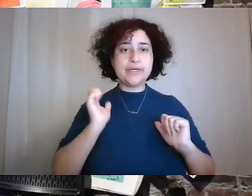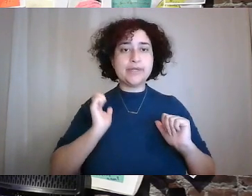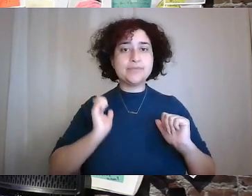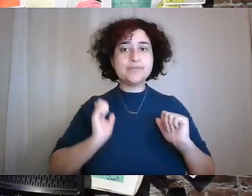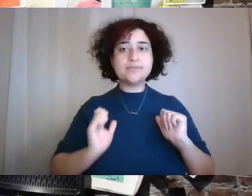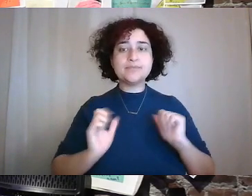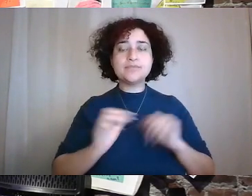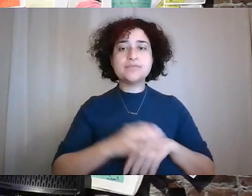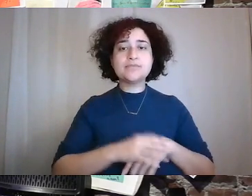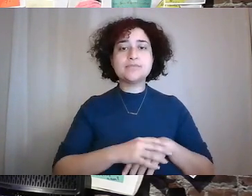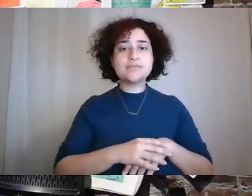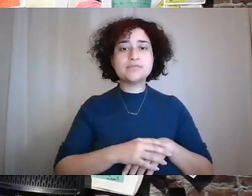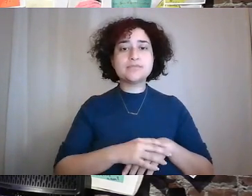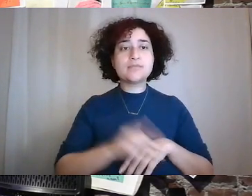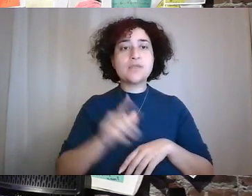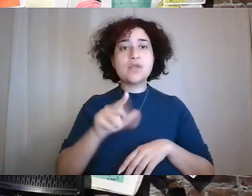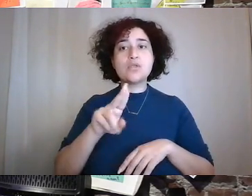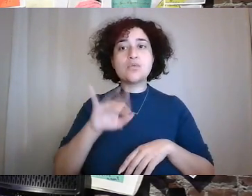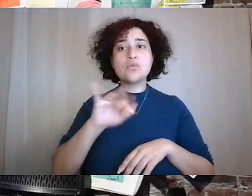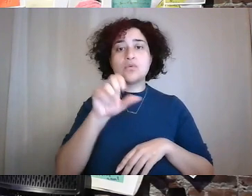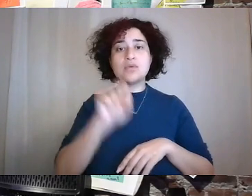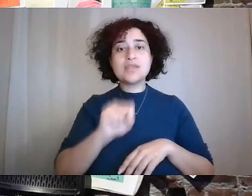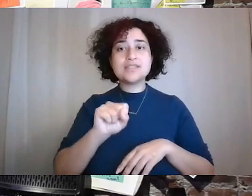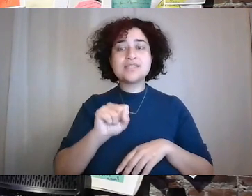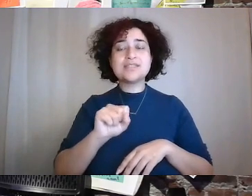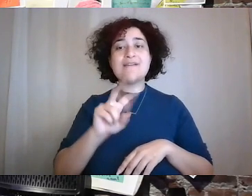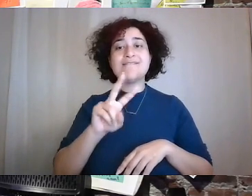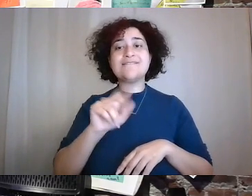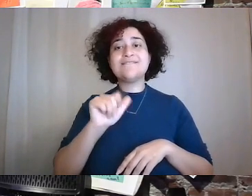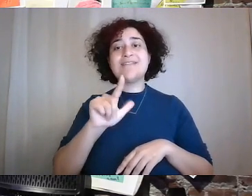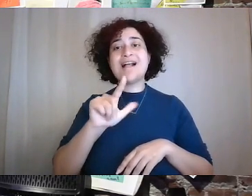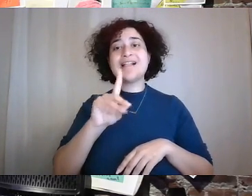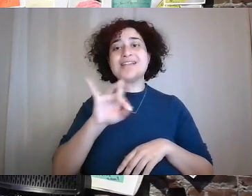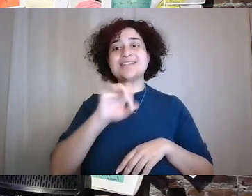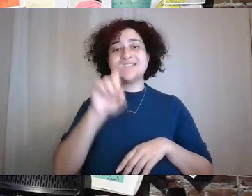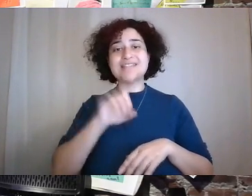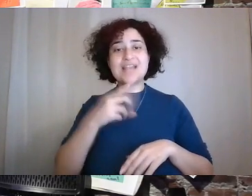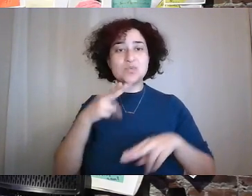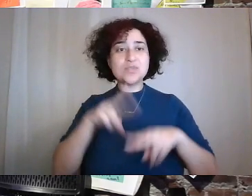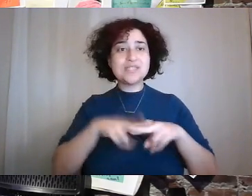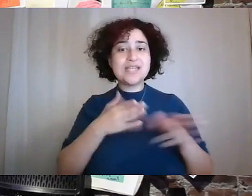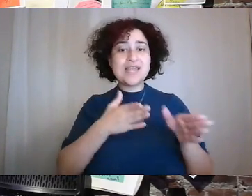Luis Valdez was sitting next to his wife, Lupe, and